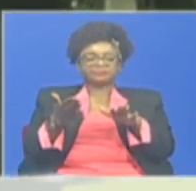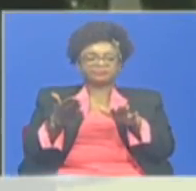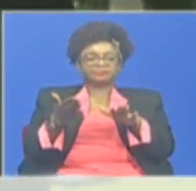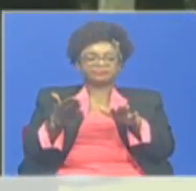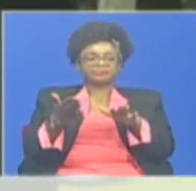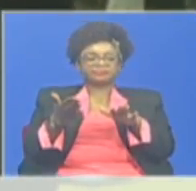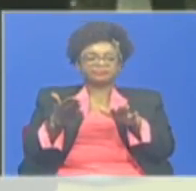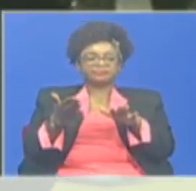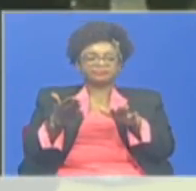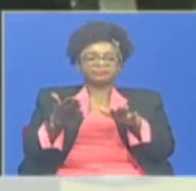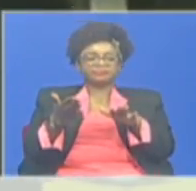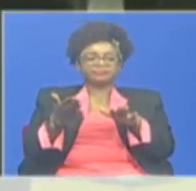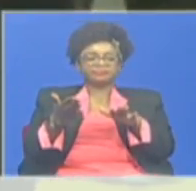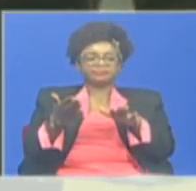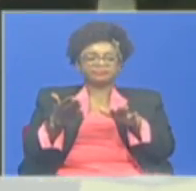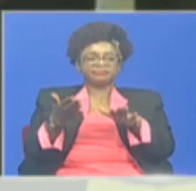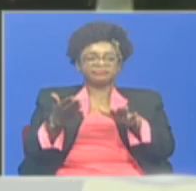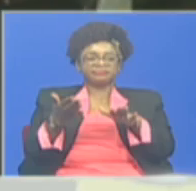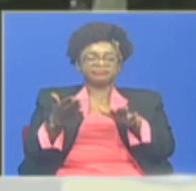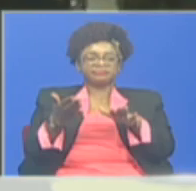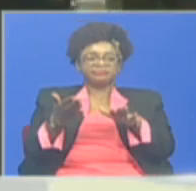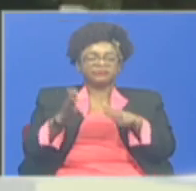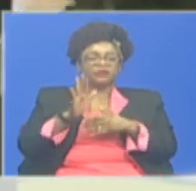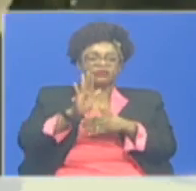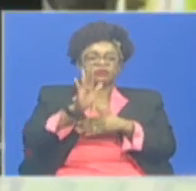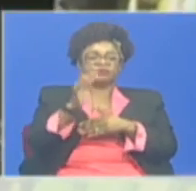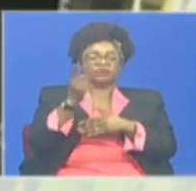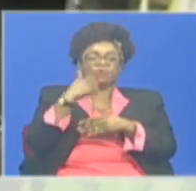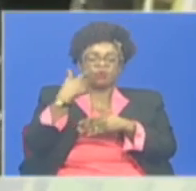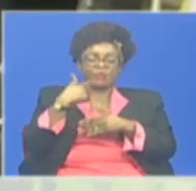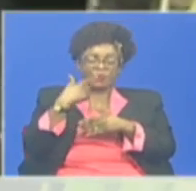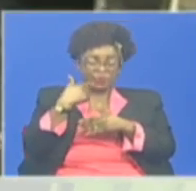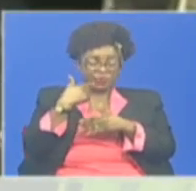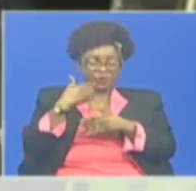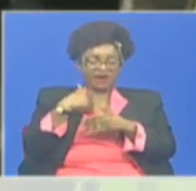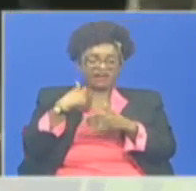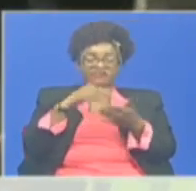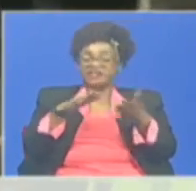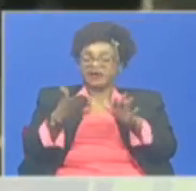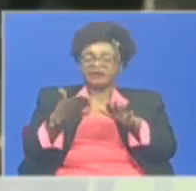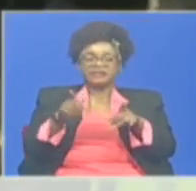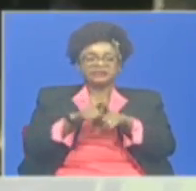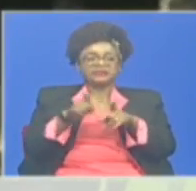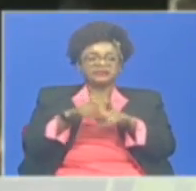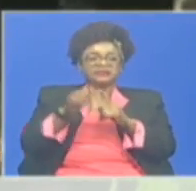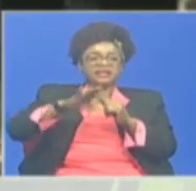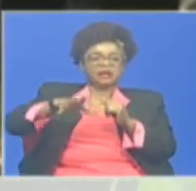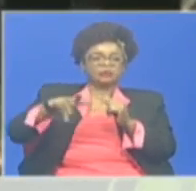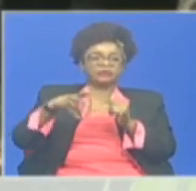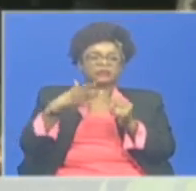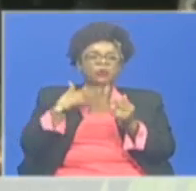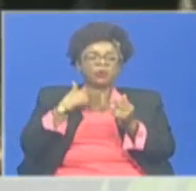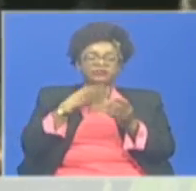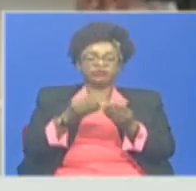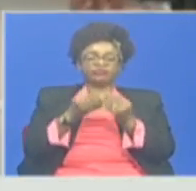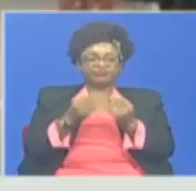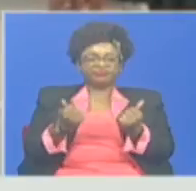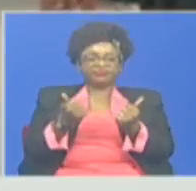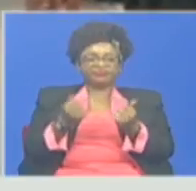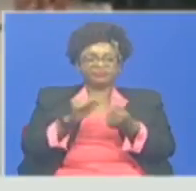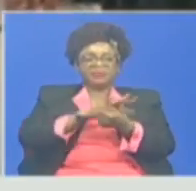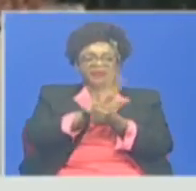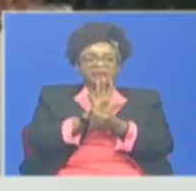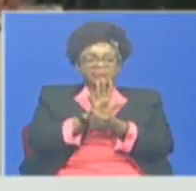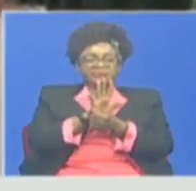9. The number of souls who have paid the ultimate price as the county races to beat the pandemic. Those are